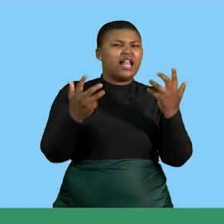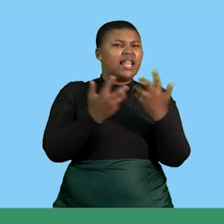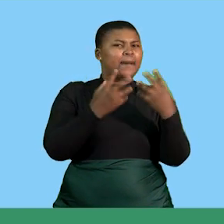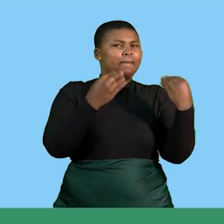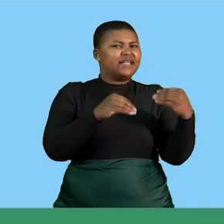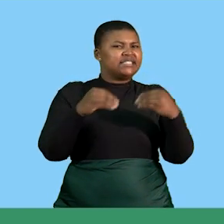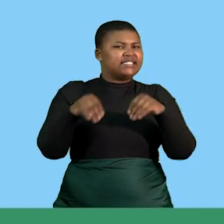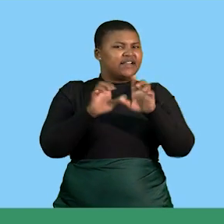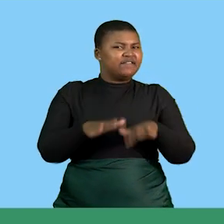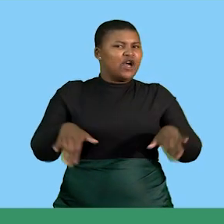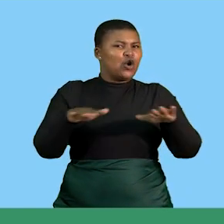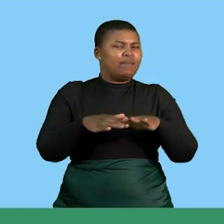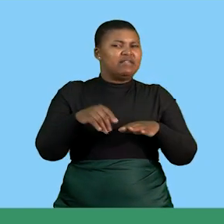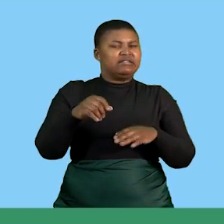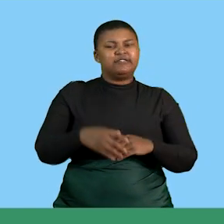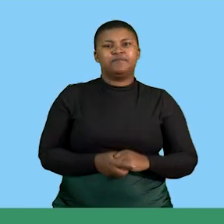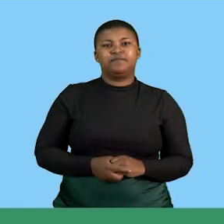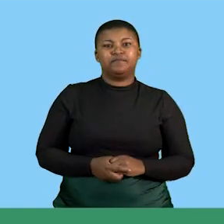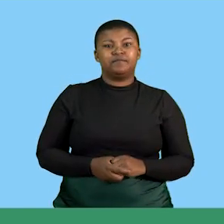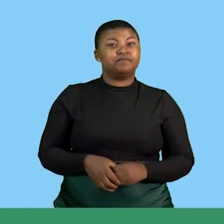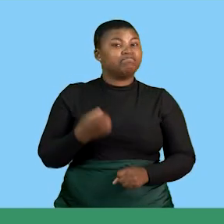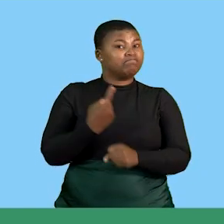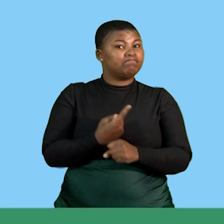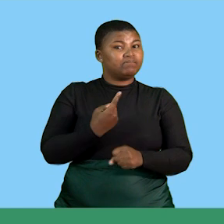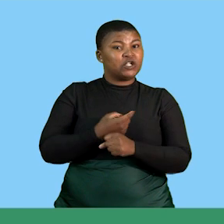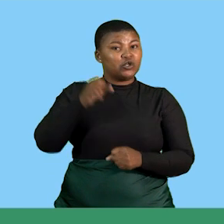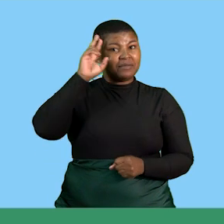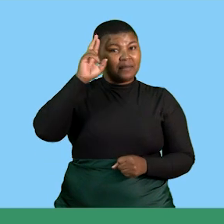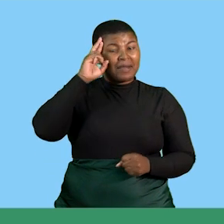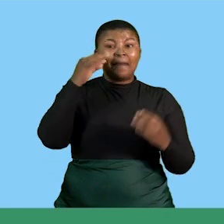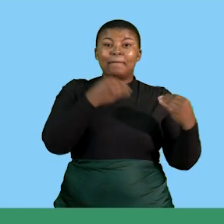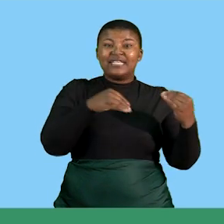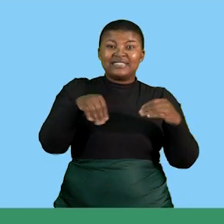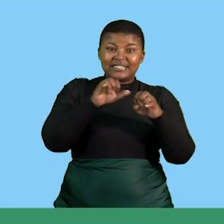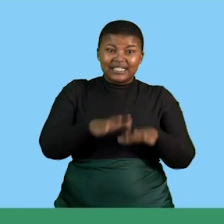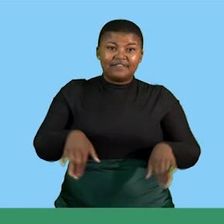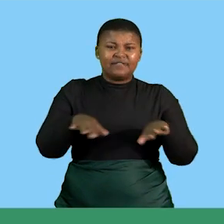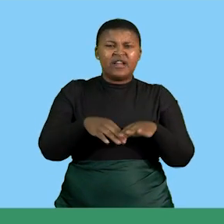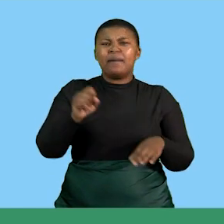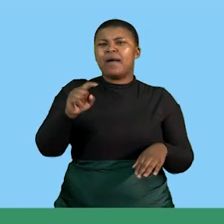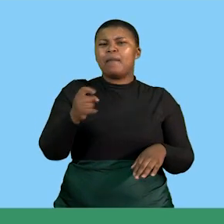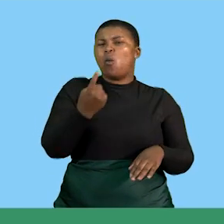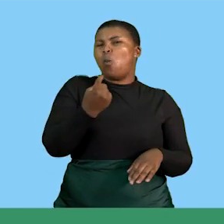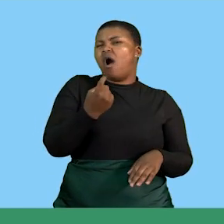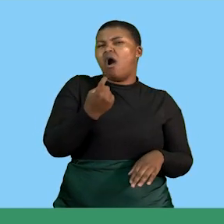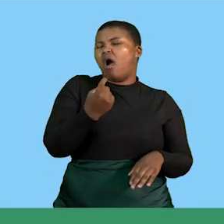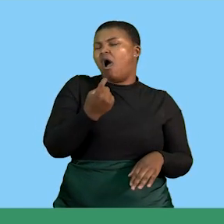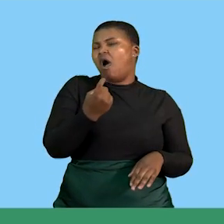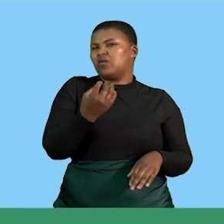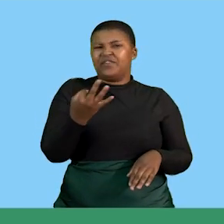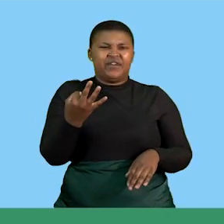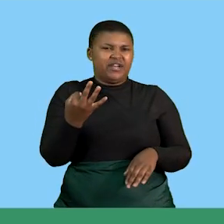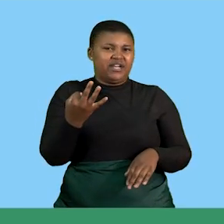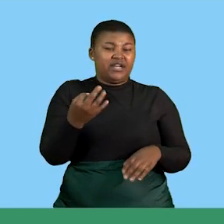the relevant business environment. So always remember, business environment refers to only one of three